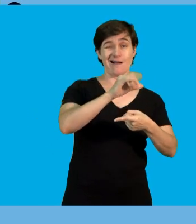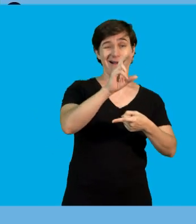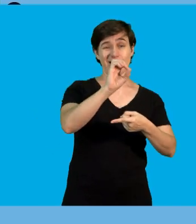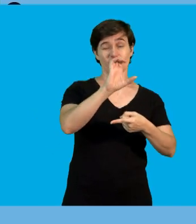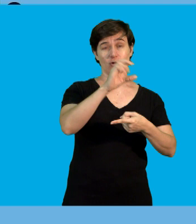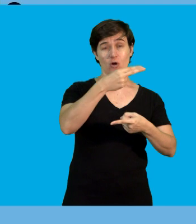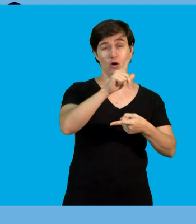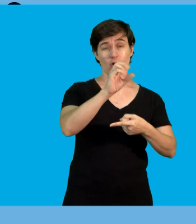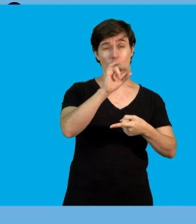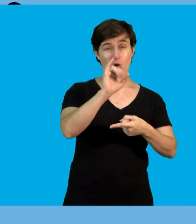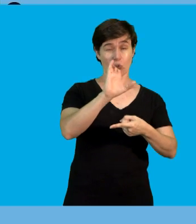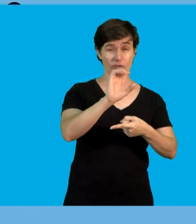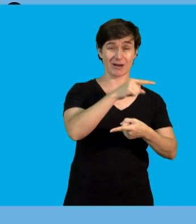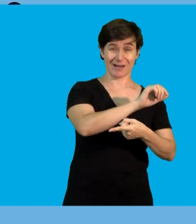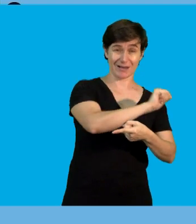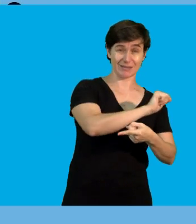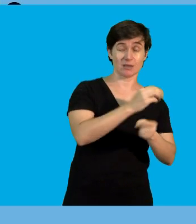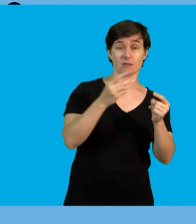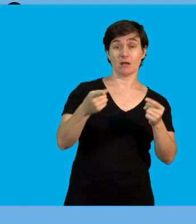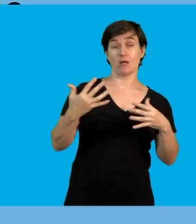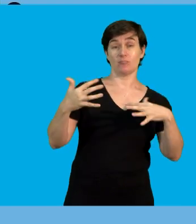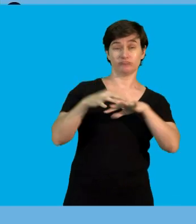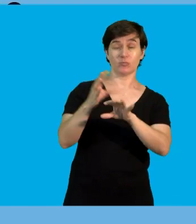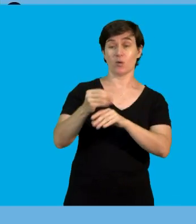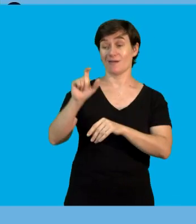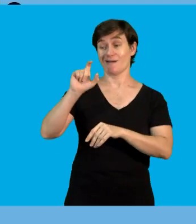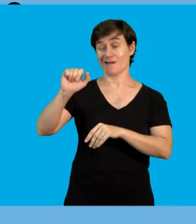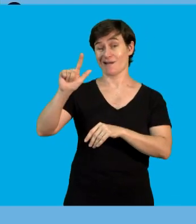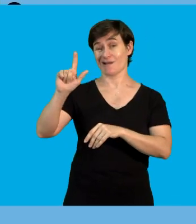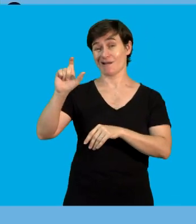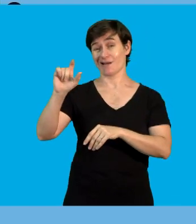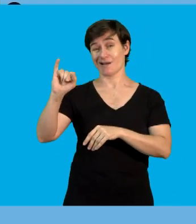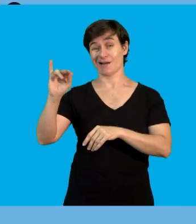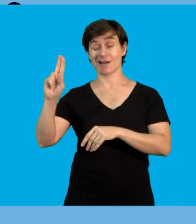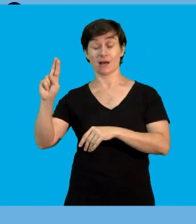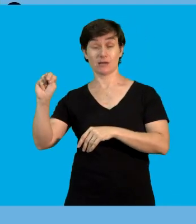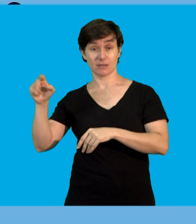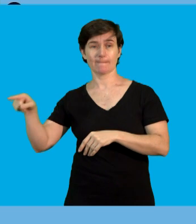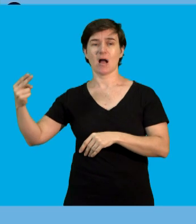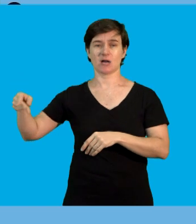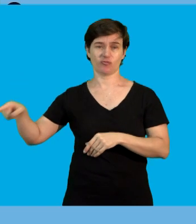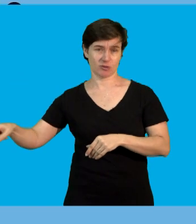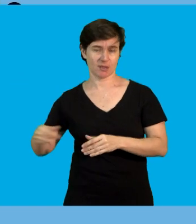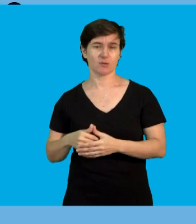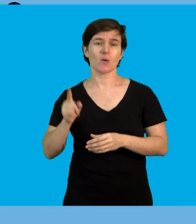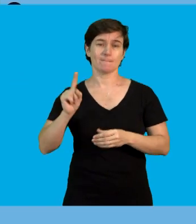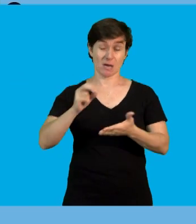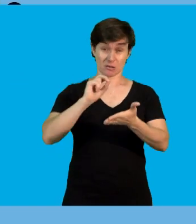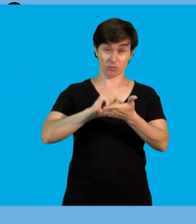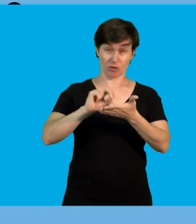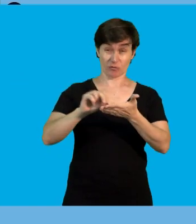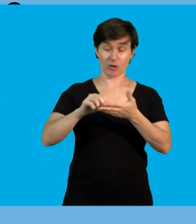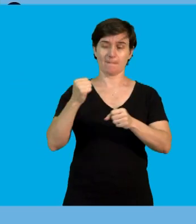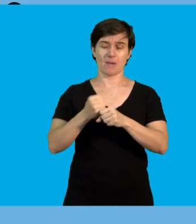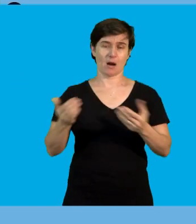the hydrochloric acid, as we know, HCl, reacting with calcium hydroxide. So we need to write the weight equation